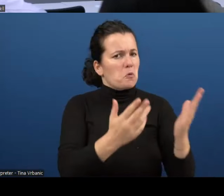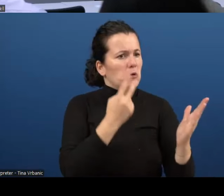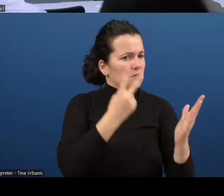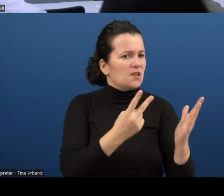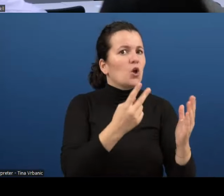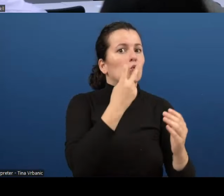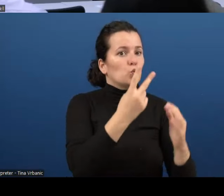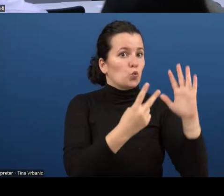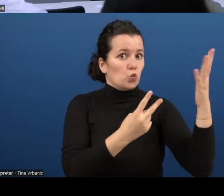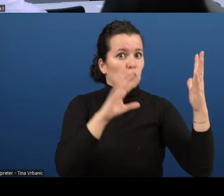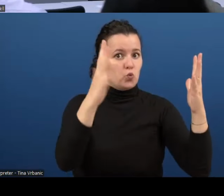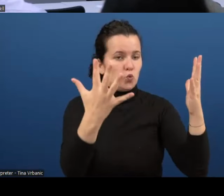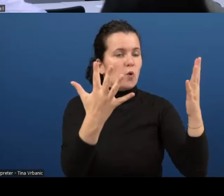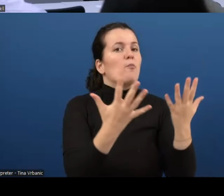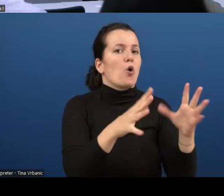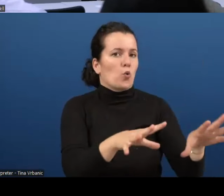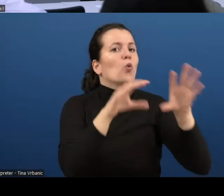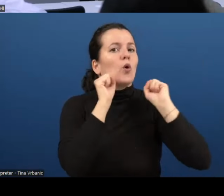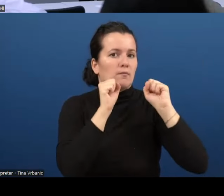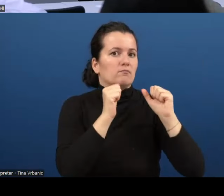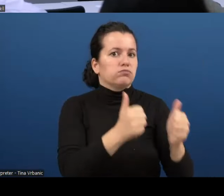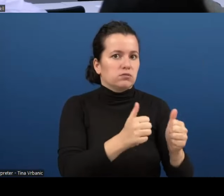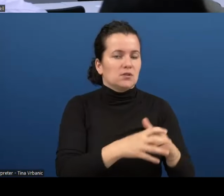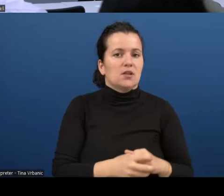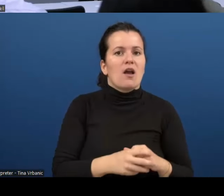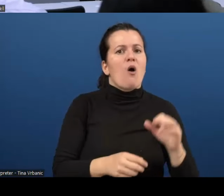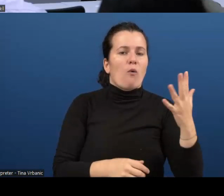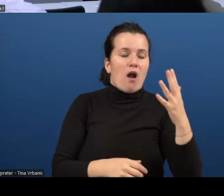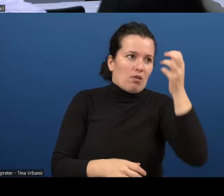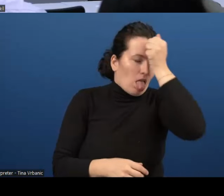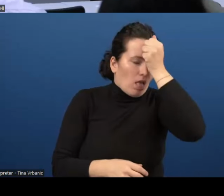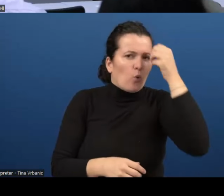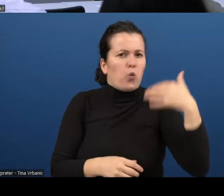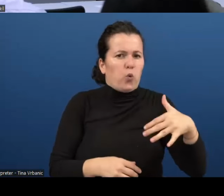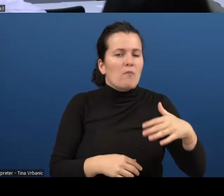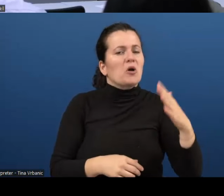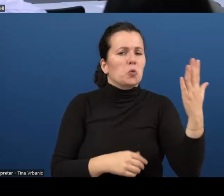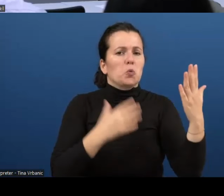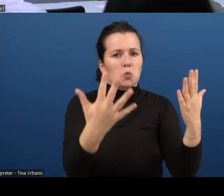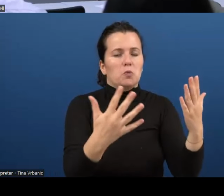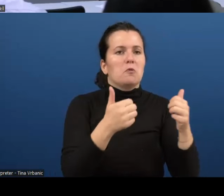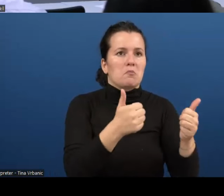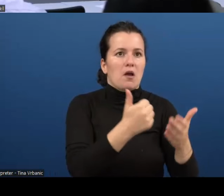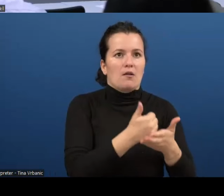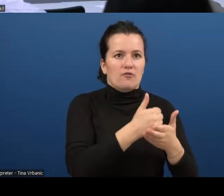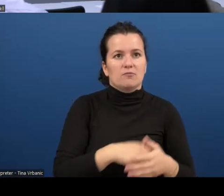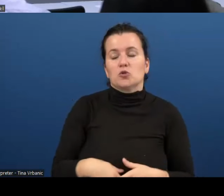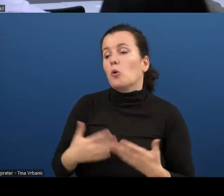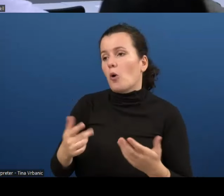easier to learn. We had 30 minutes of learning letters and 20 minutes of word testing.